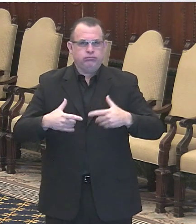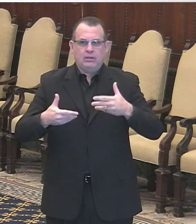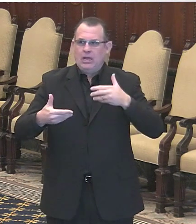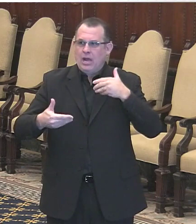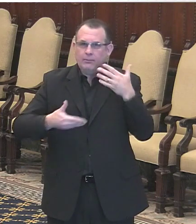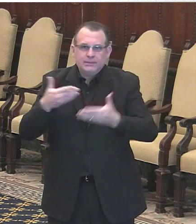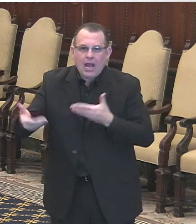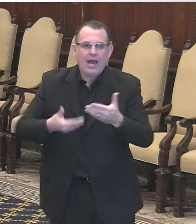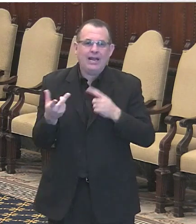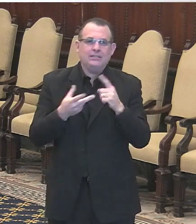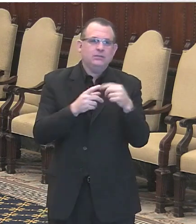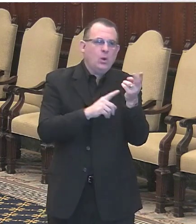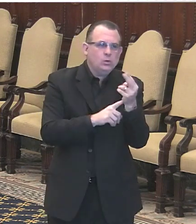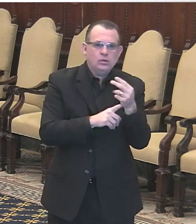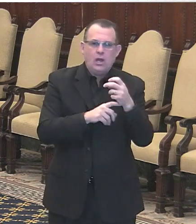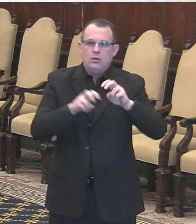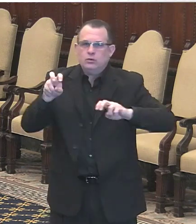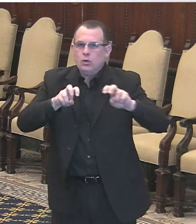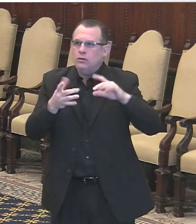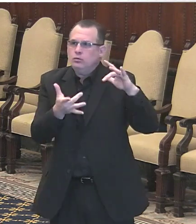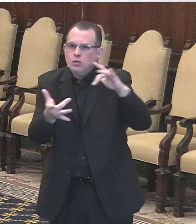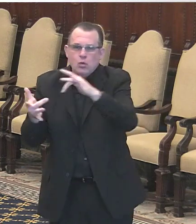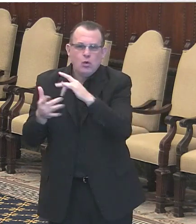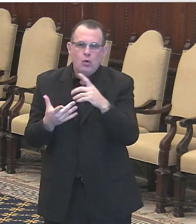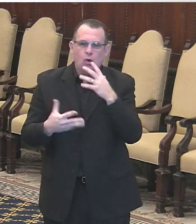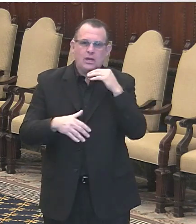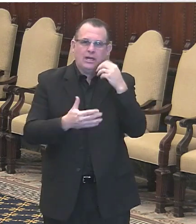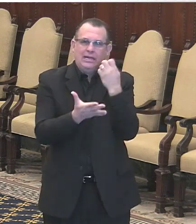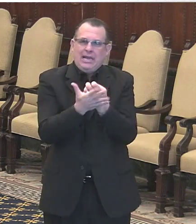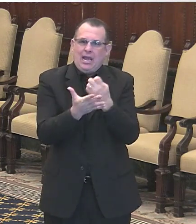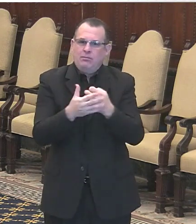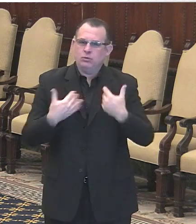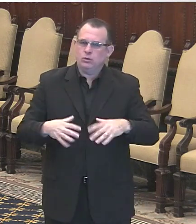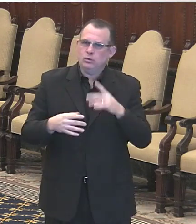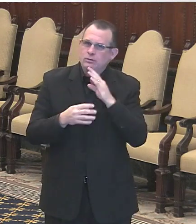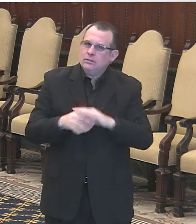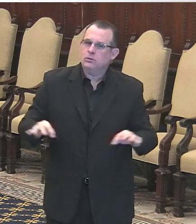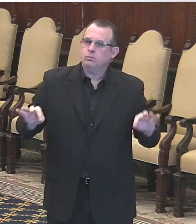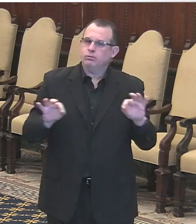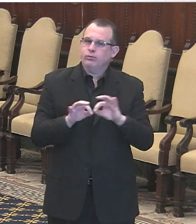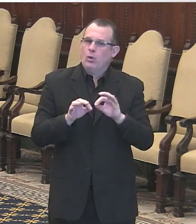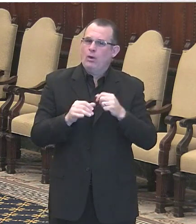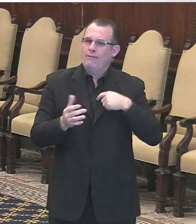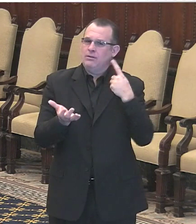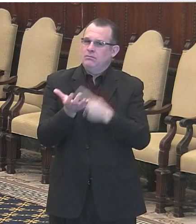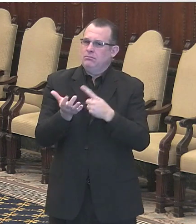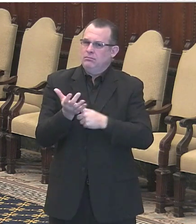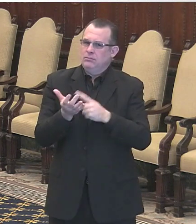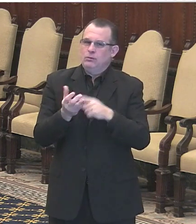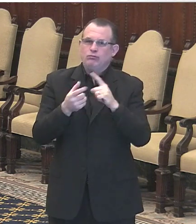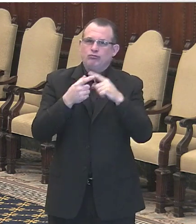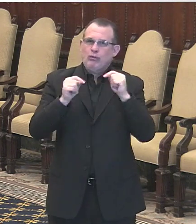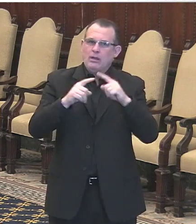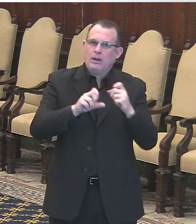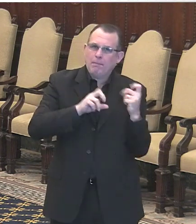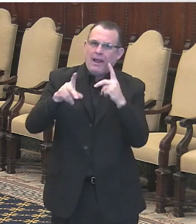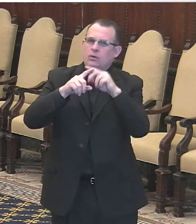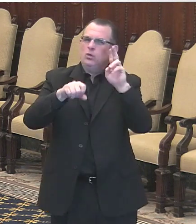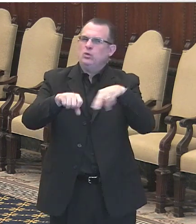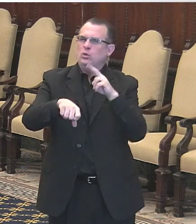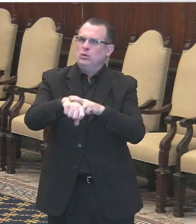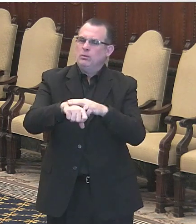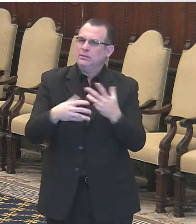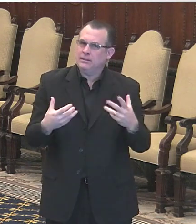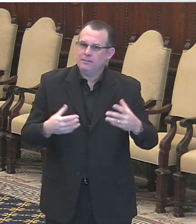on our economy. And it's a major factor in what we have to deal with getting back to a somewhat normal. Do you foresee like